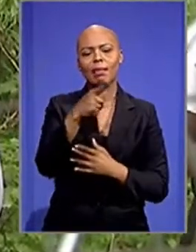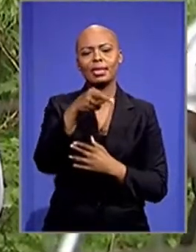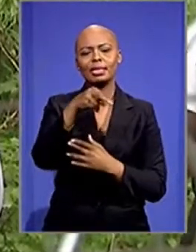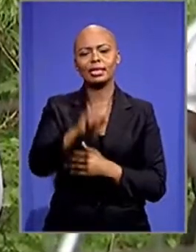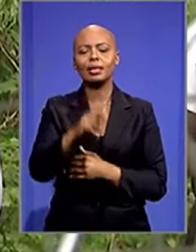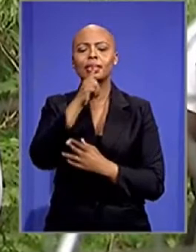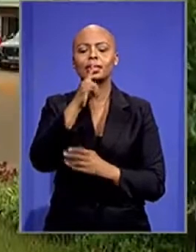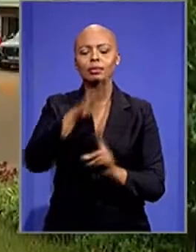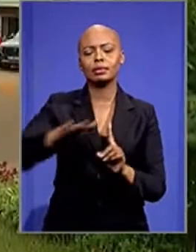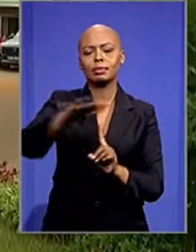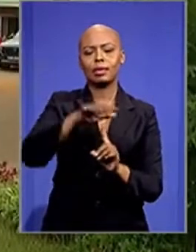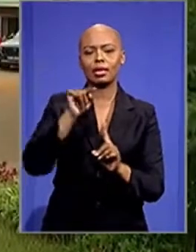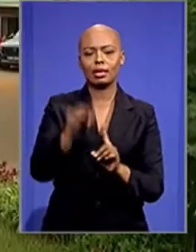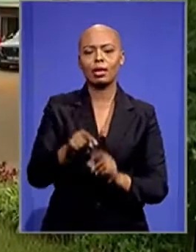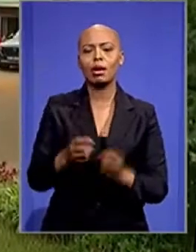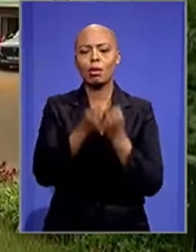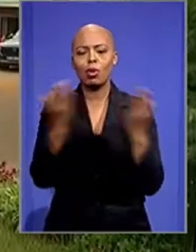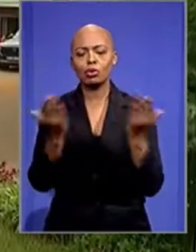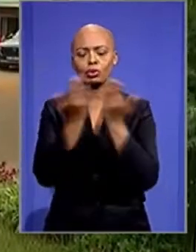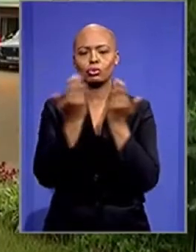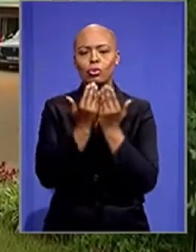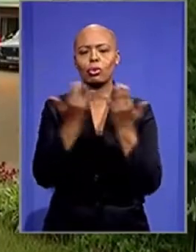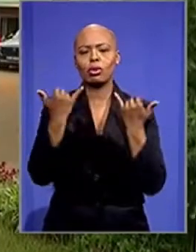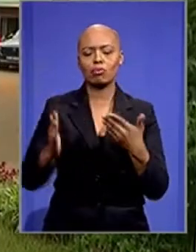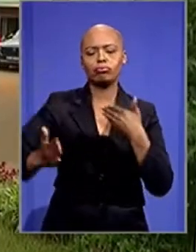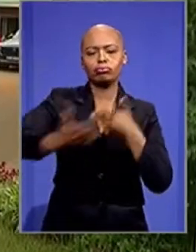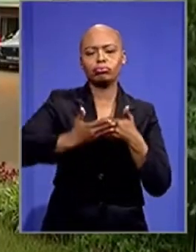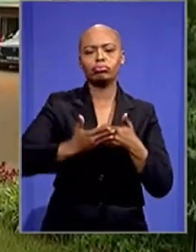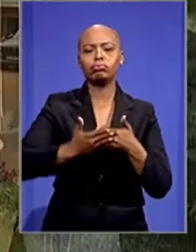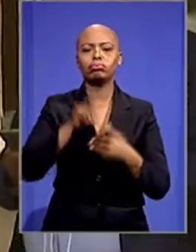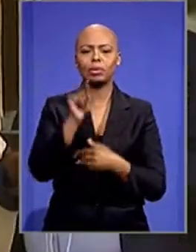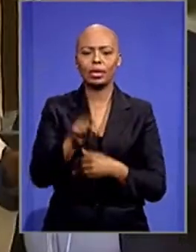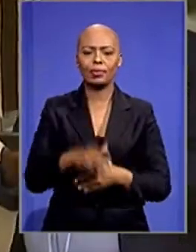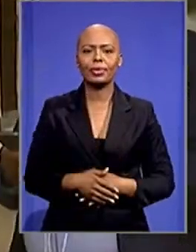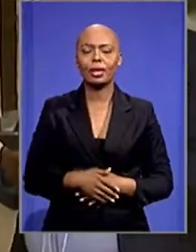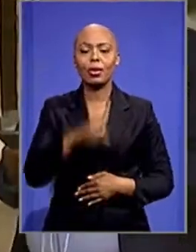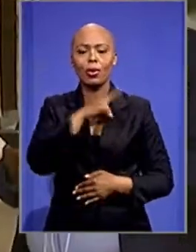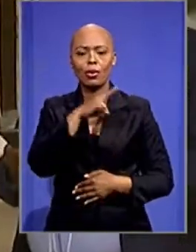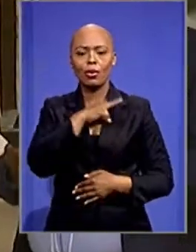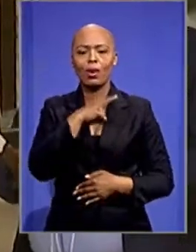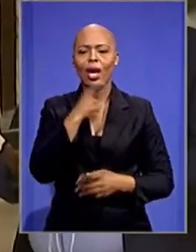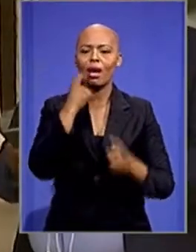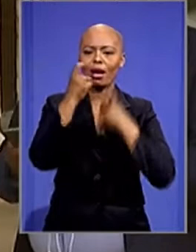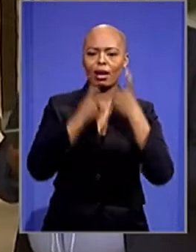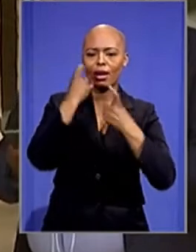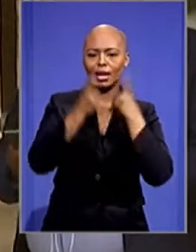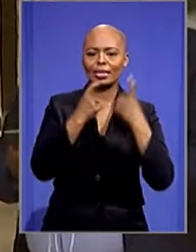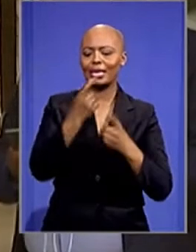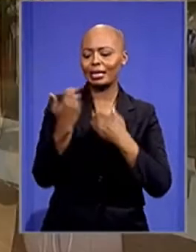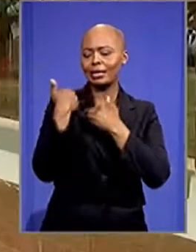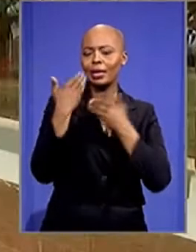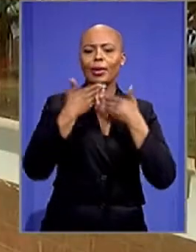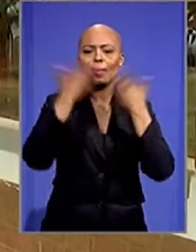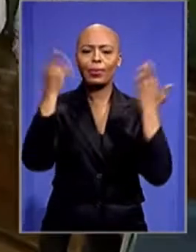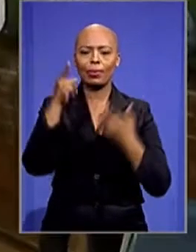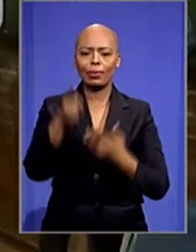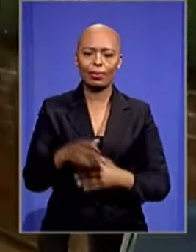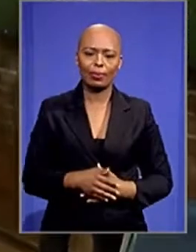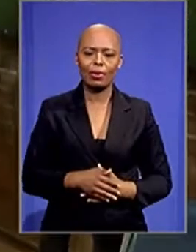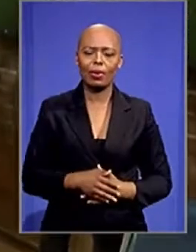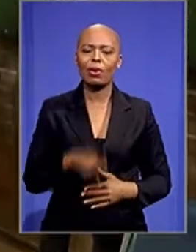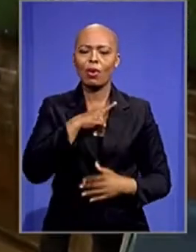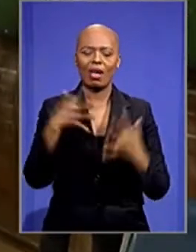Pietermaritzburg. Dikolo tse mmalwa di ile tsa qobelleha ho dula di kwetswe lebaka e le dingongoreho tsa polokeho tse bakilweng ke kwaketsano tse